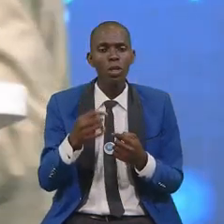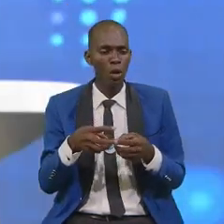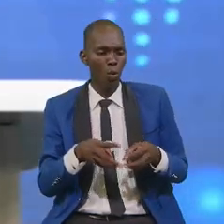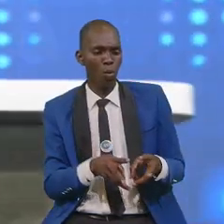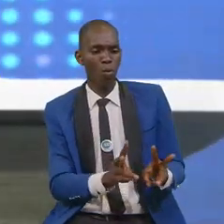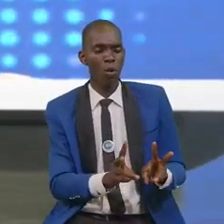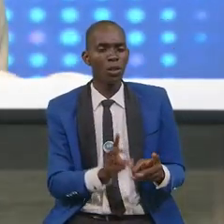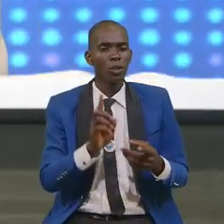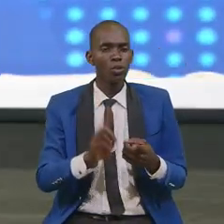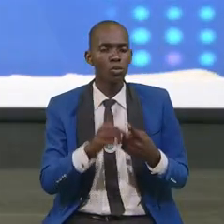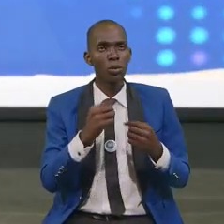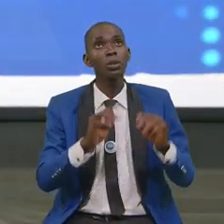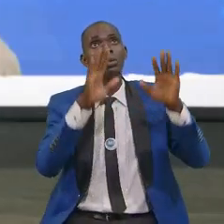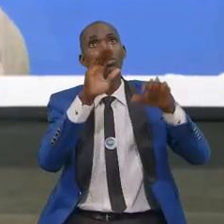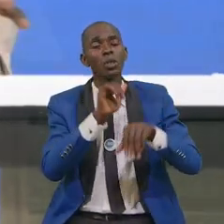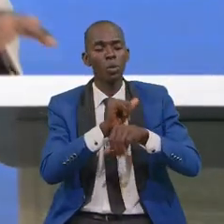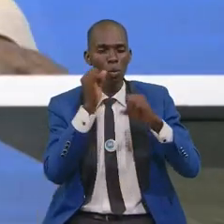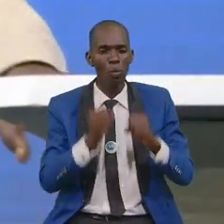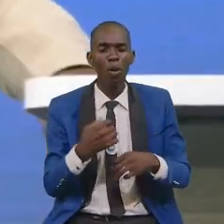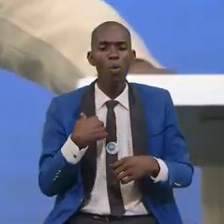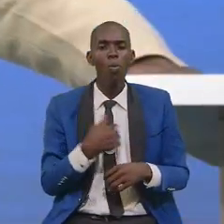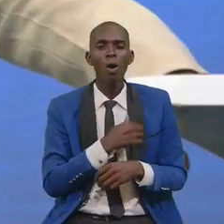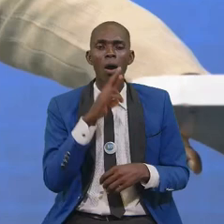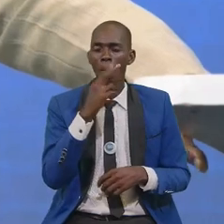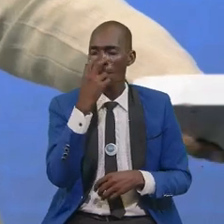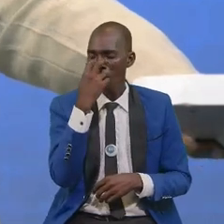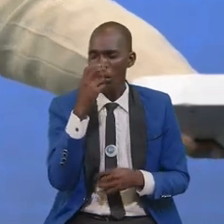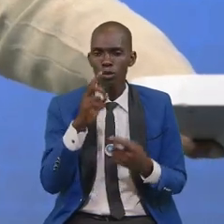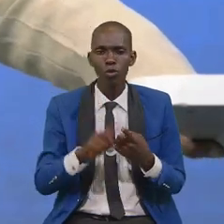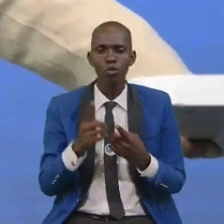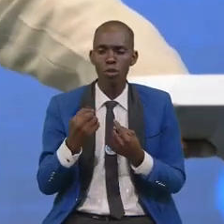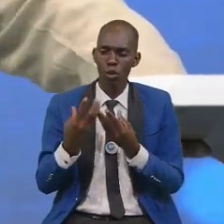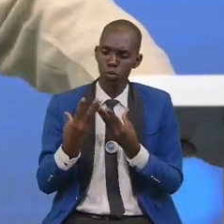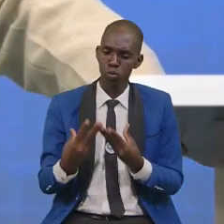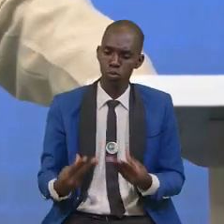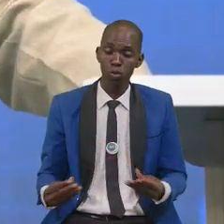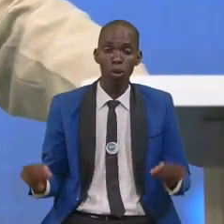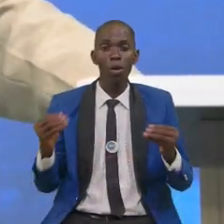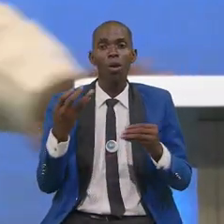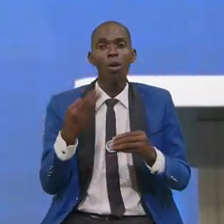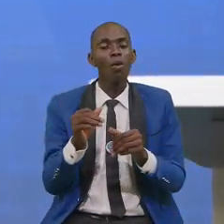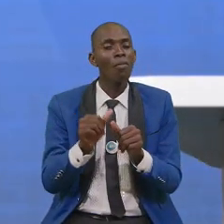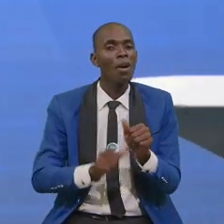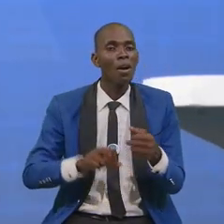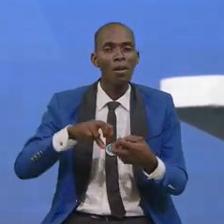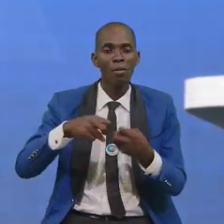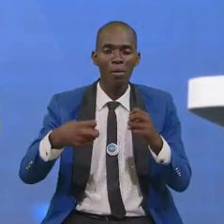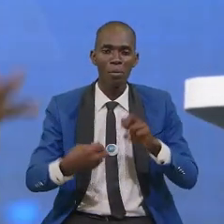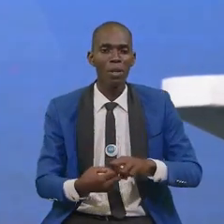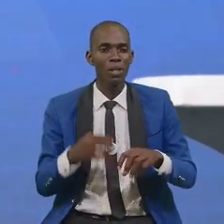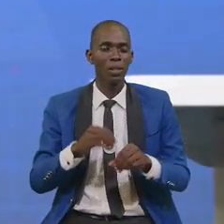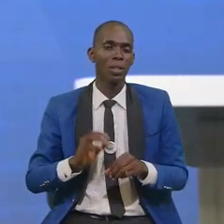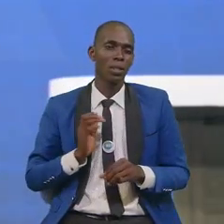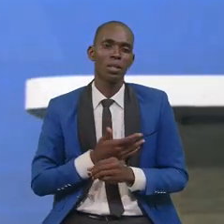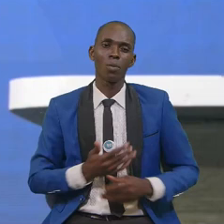the miracle power of God, blind to the solution of every problem in our lives.